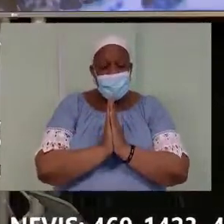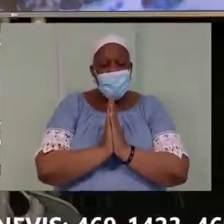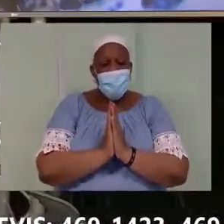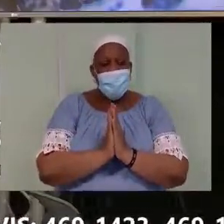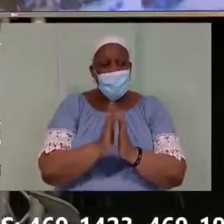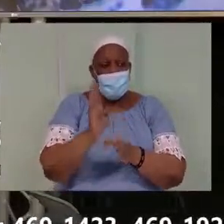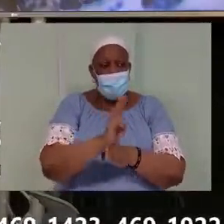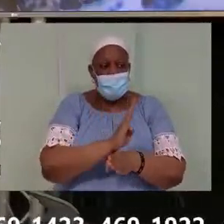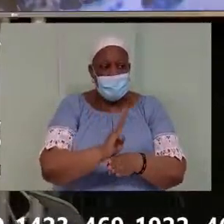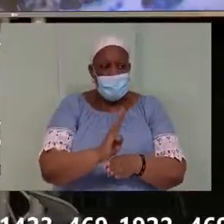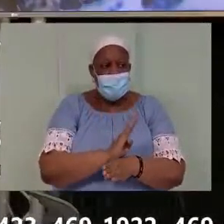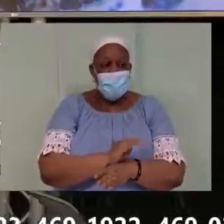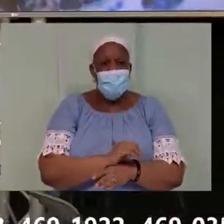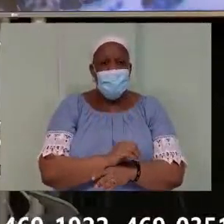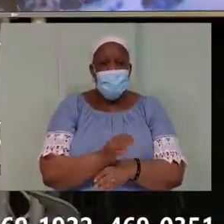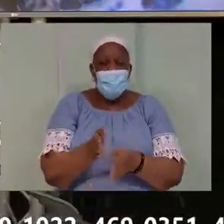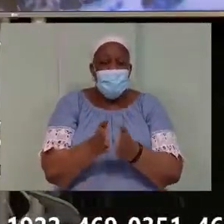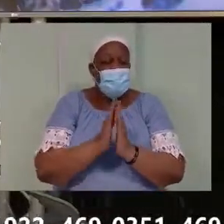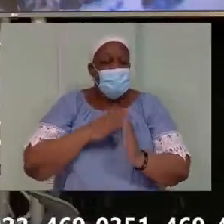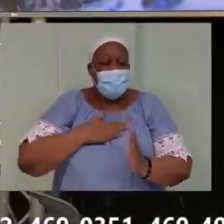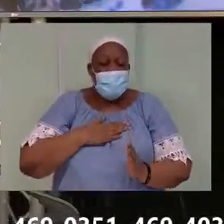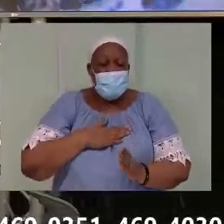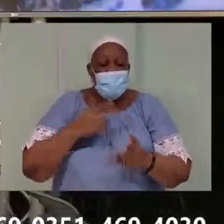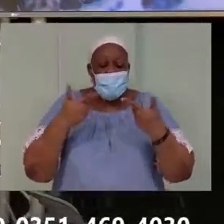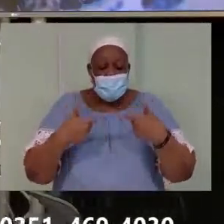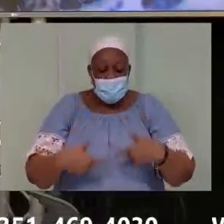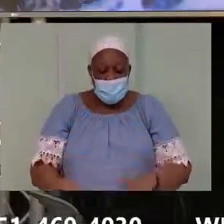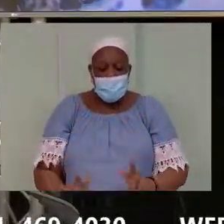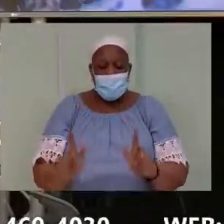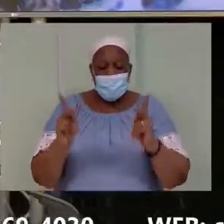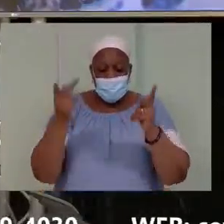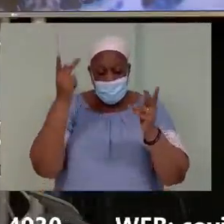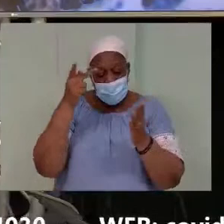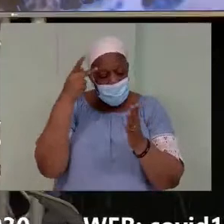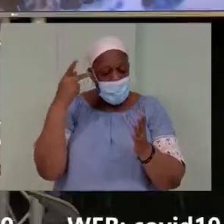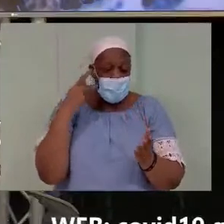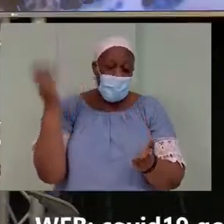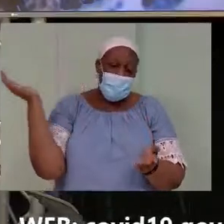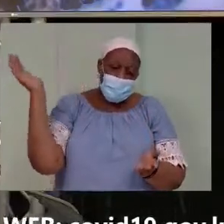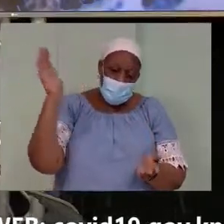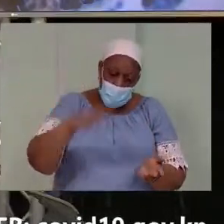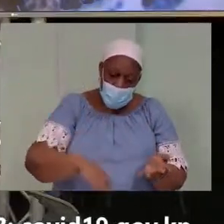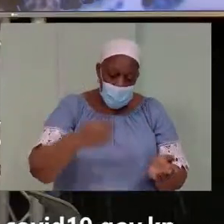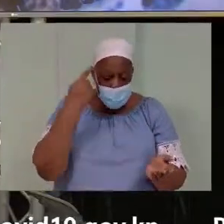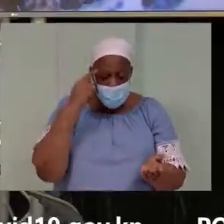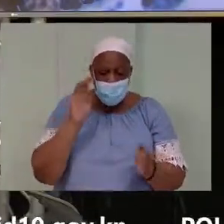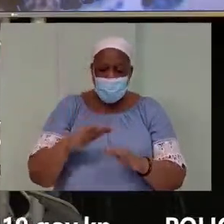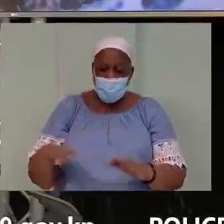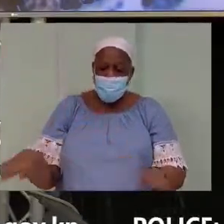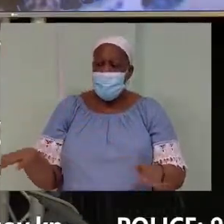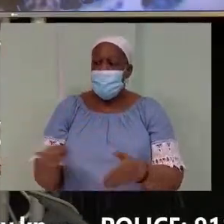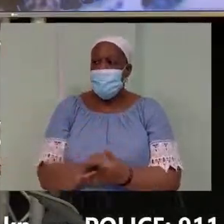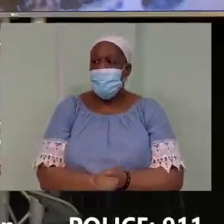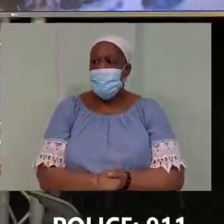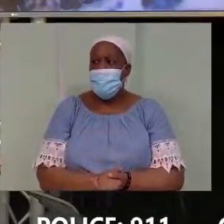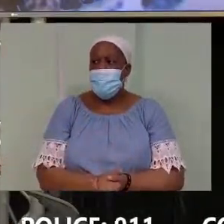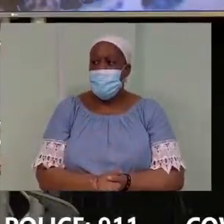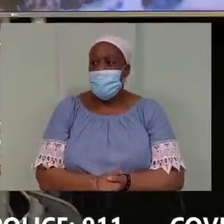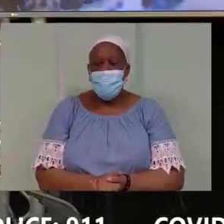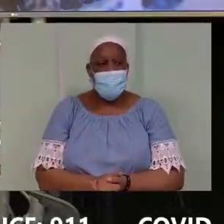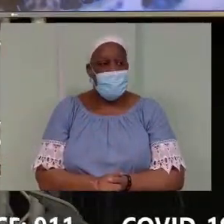release parents. We would have heard over the years that the complaints from the proprietors